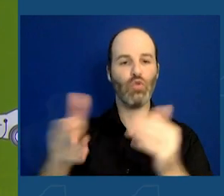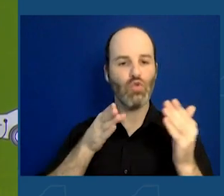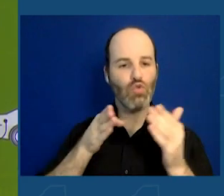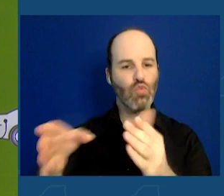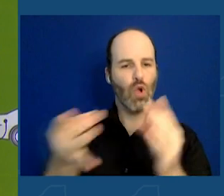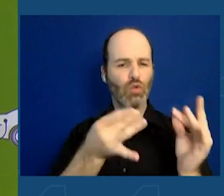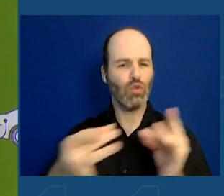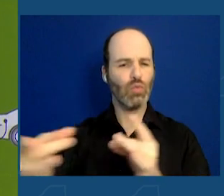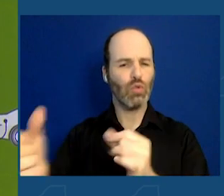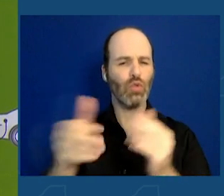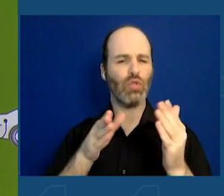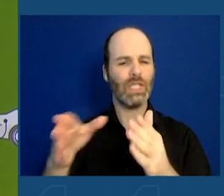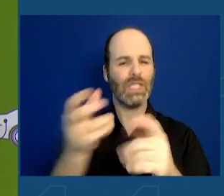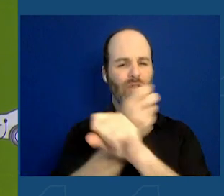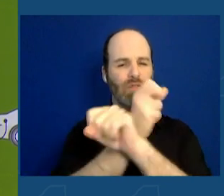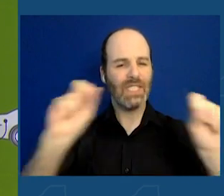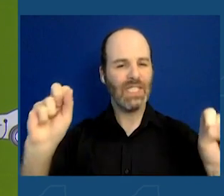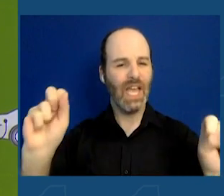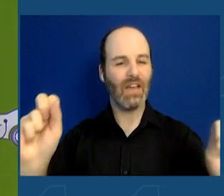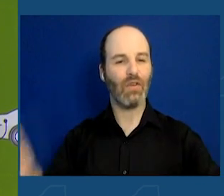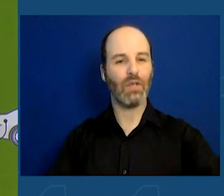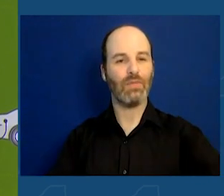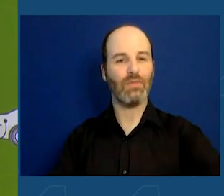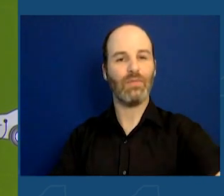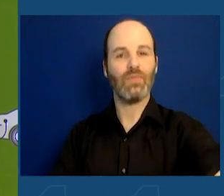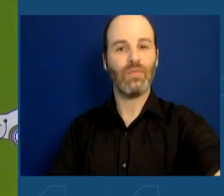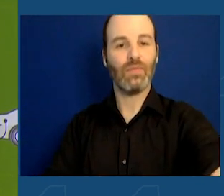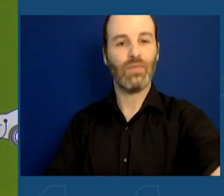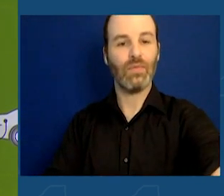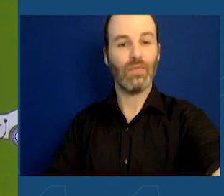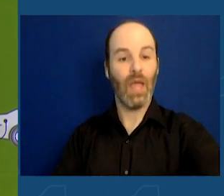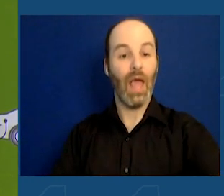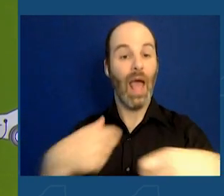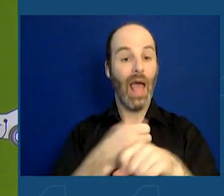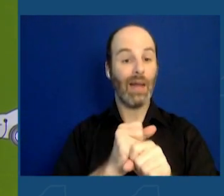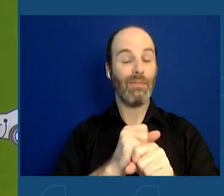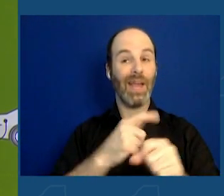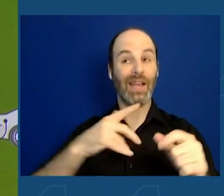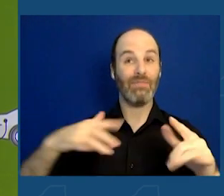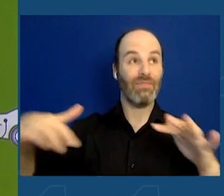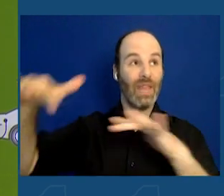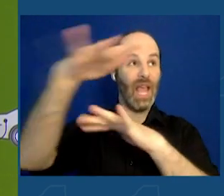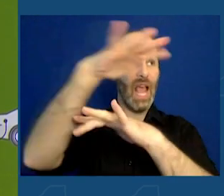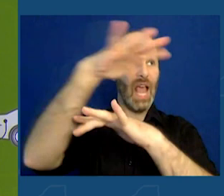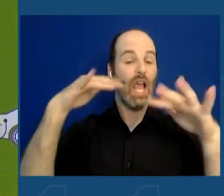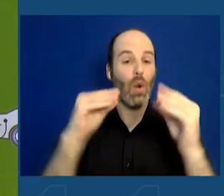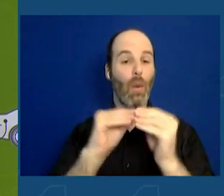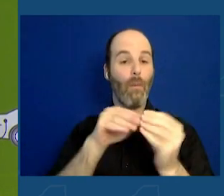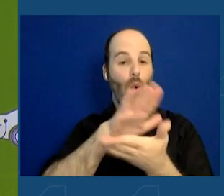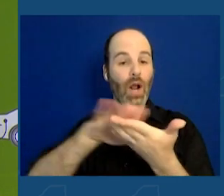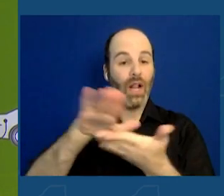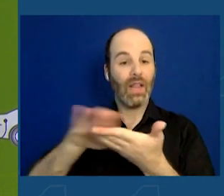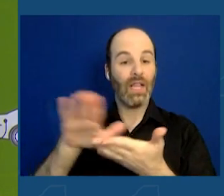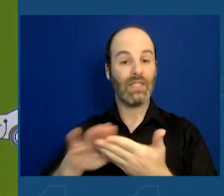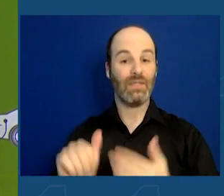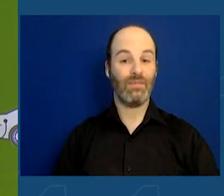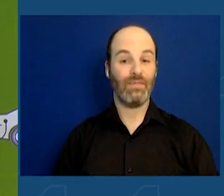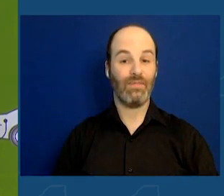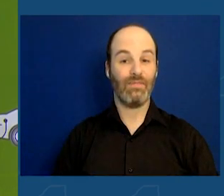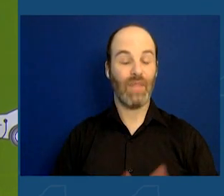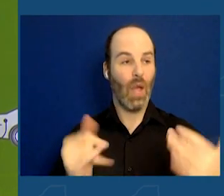streets safer, and ultimately makes the air cleaner. And I want to thank people here at